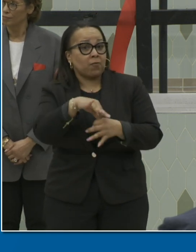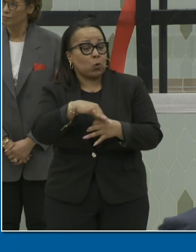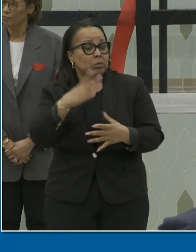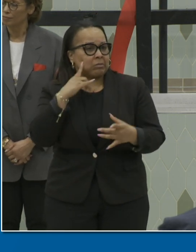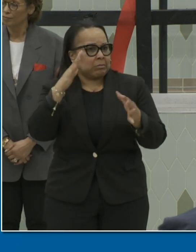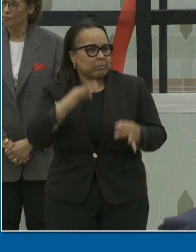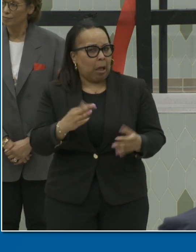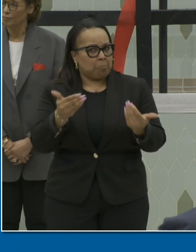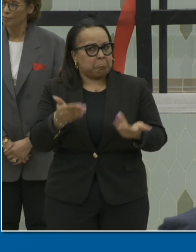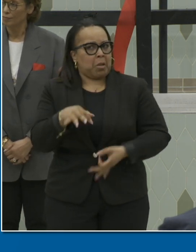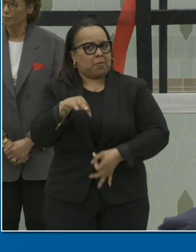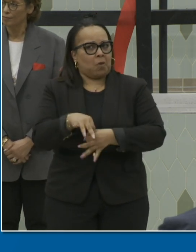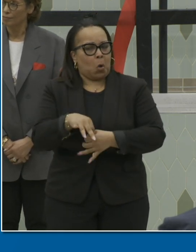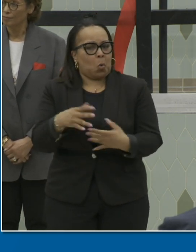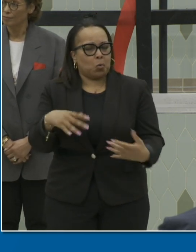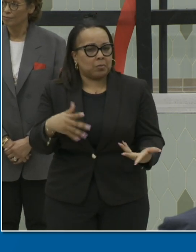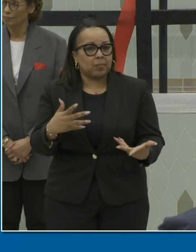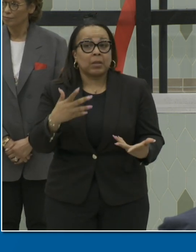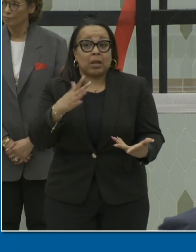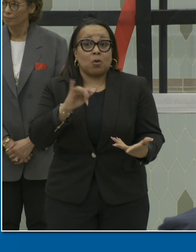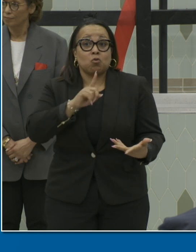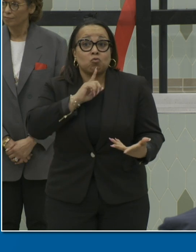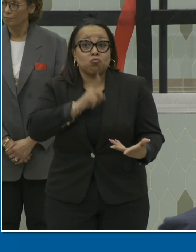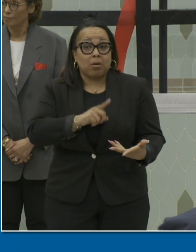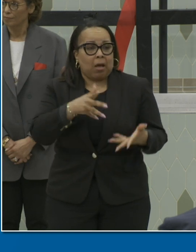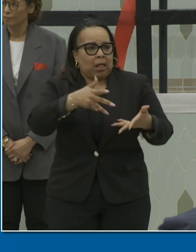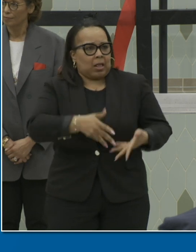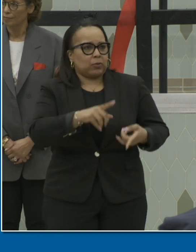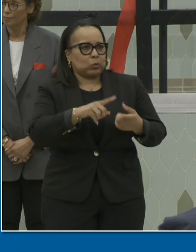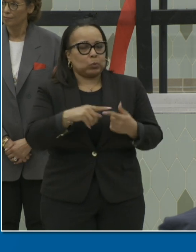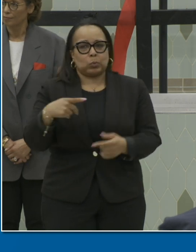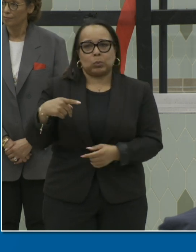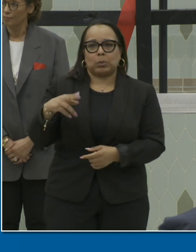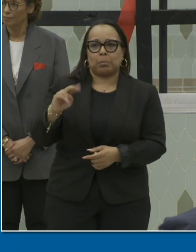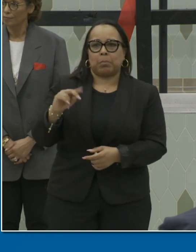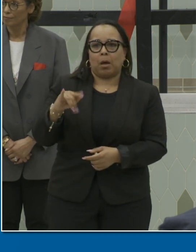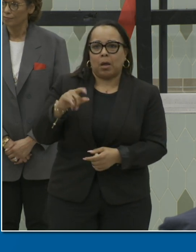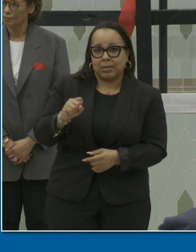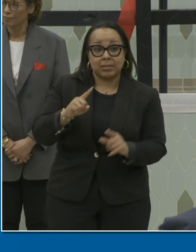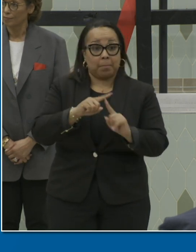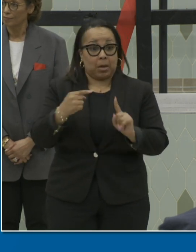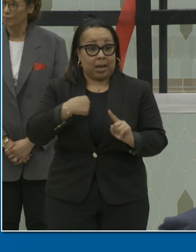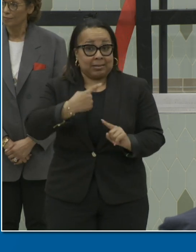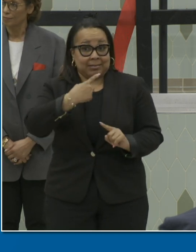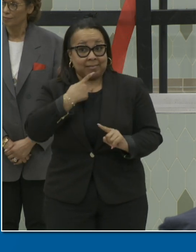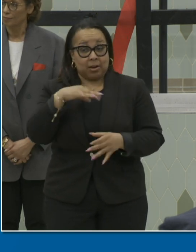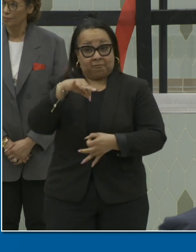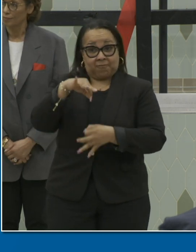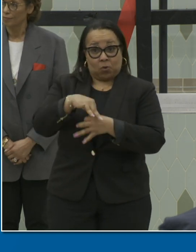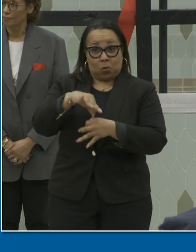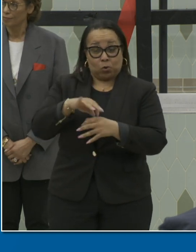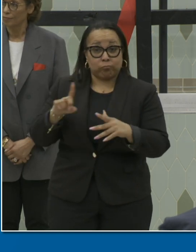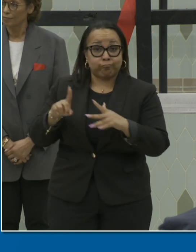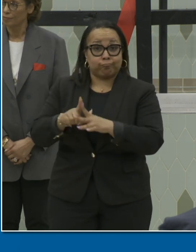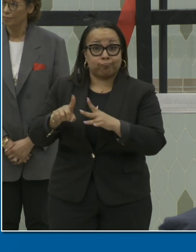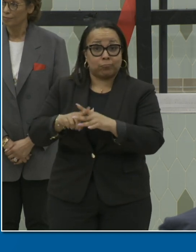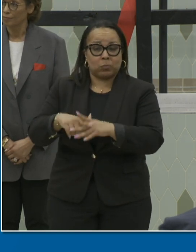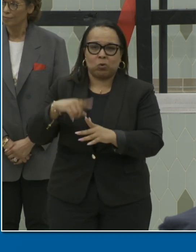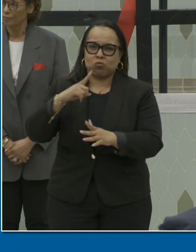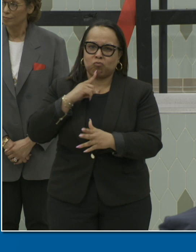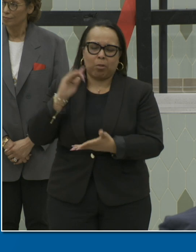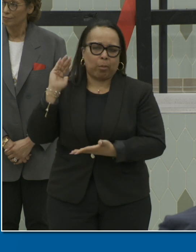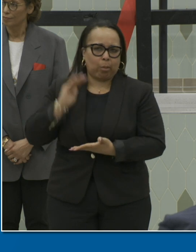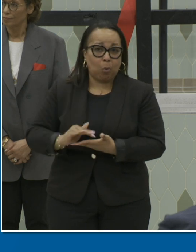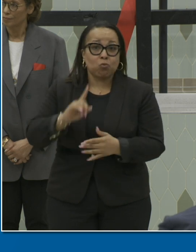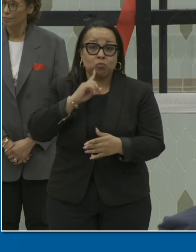decided to vote the way they did. You know, look, I'll leave that to pundits. What I said is that voter turnout was extremely low, and it's incumbent